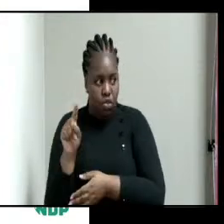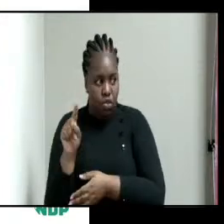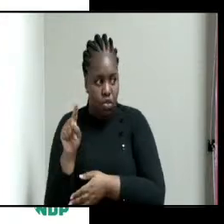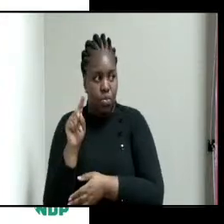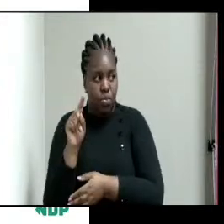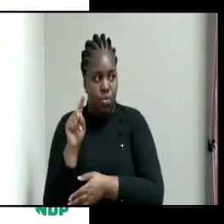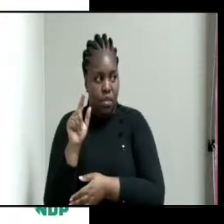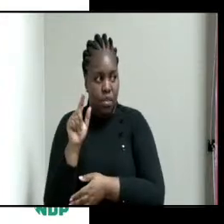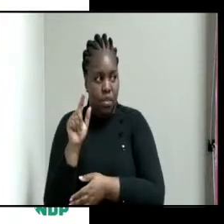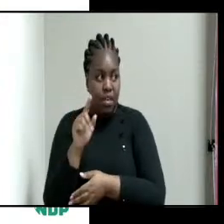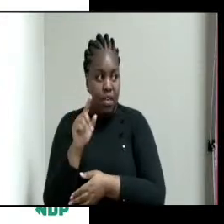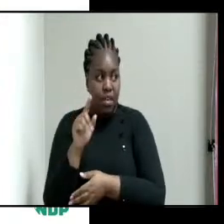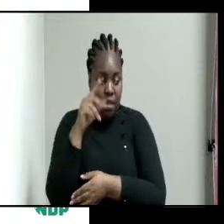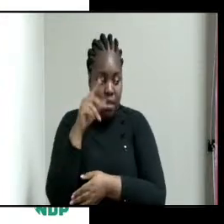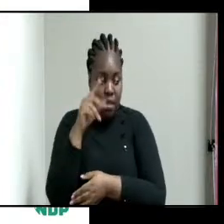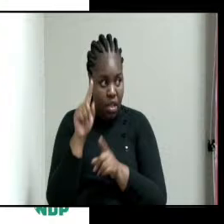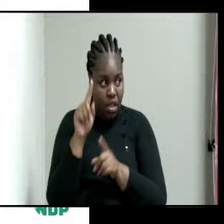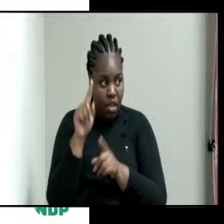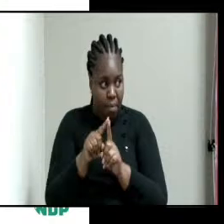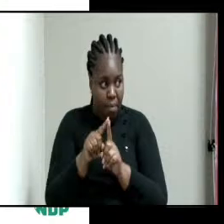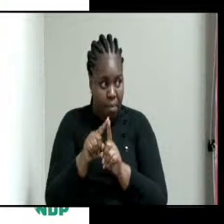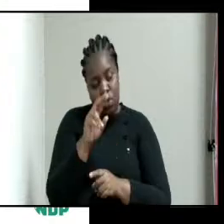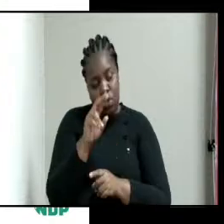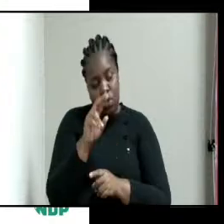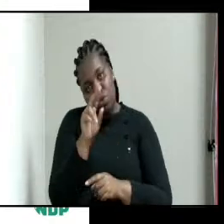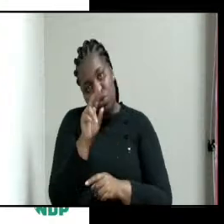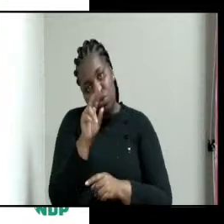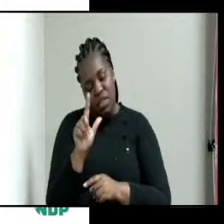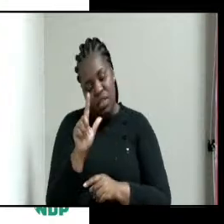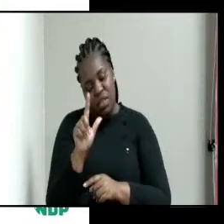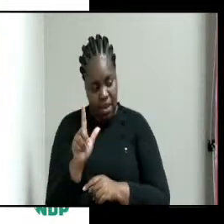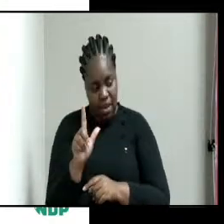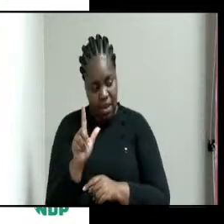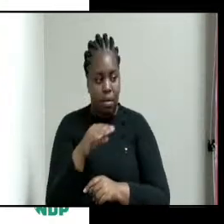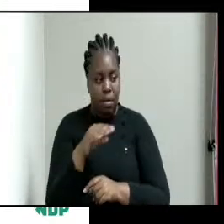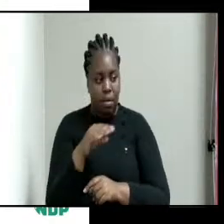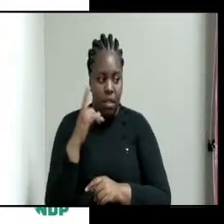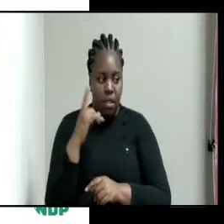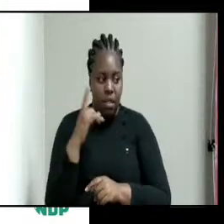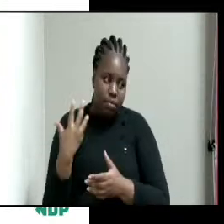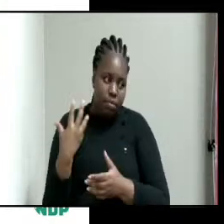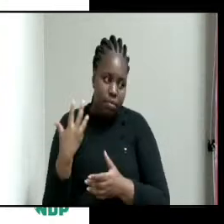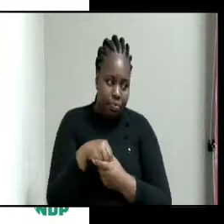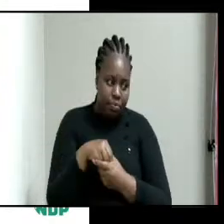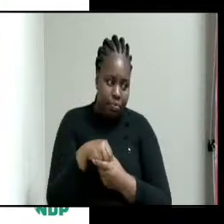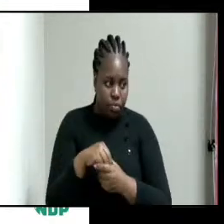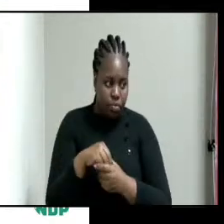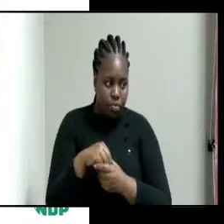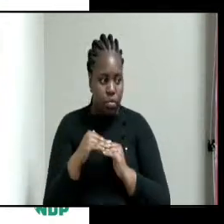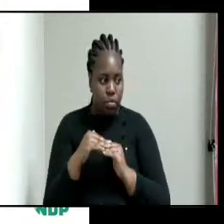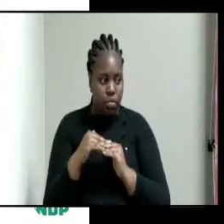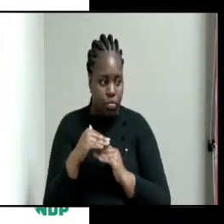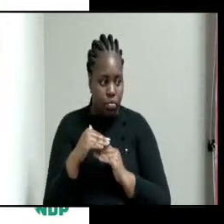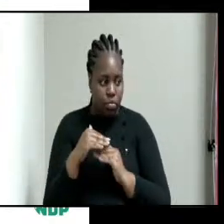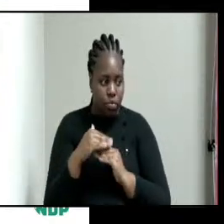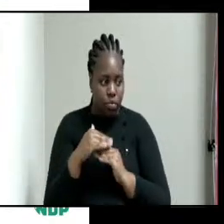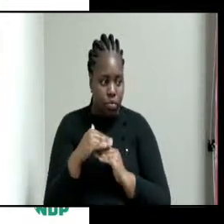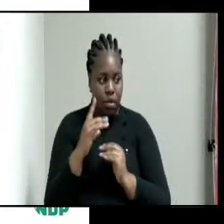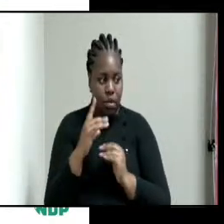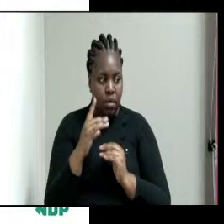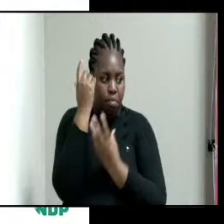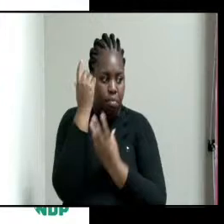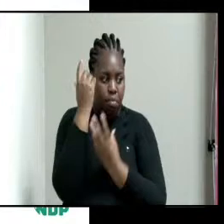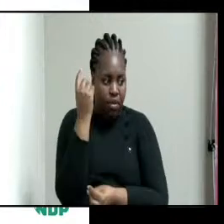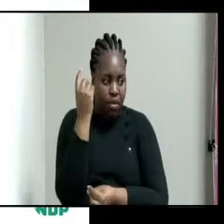gray part, that particular dimension, education, is contributing most to the